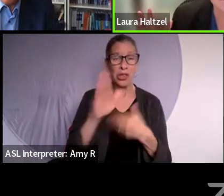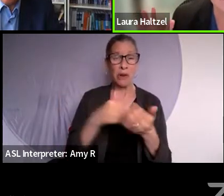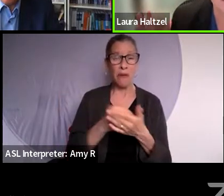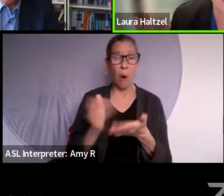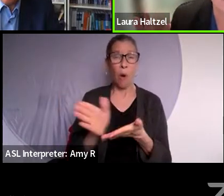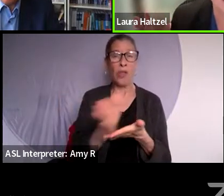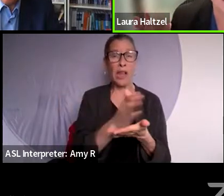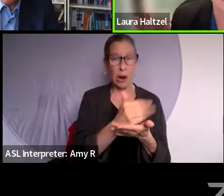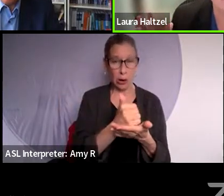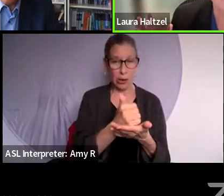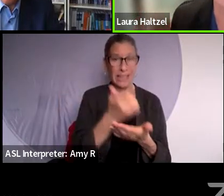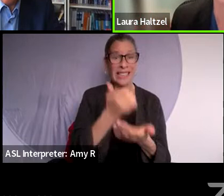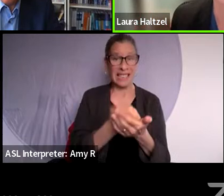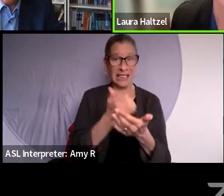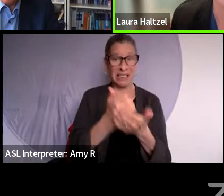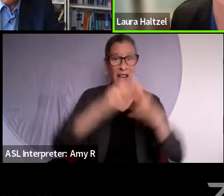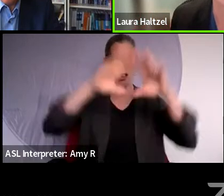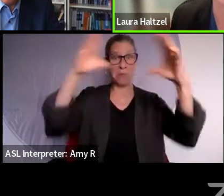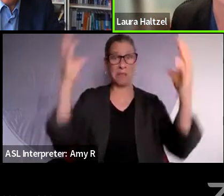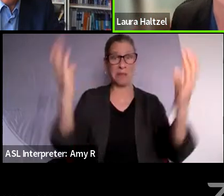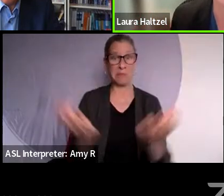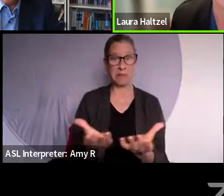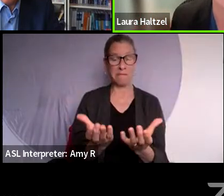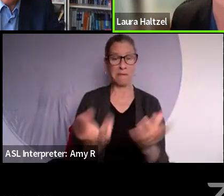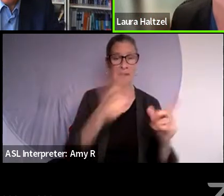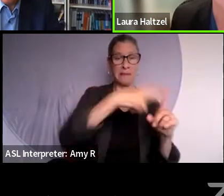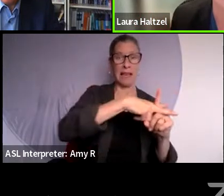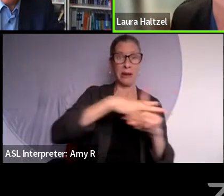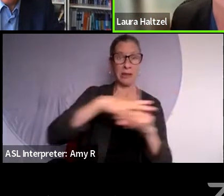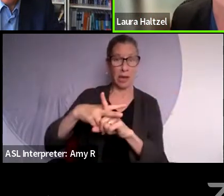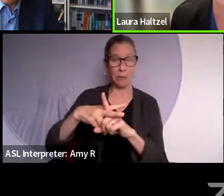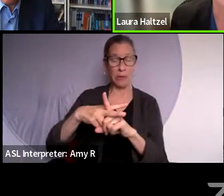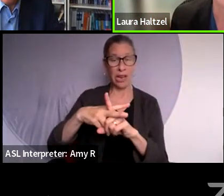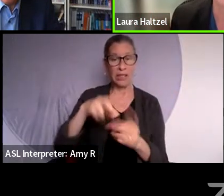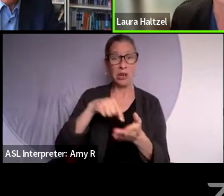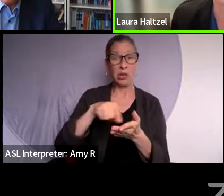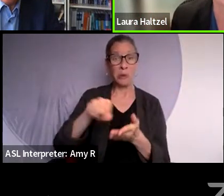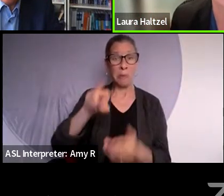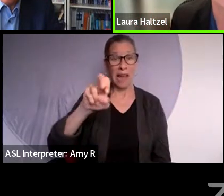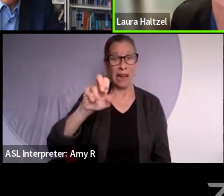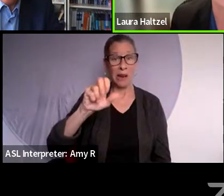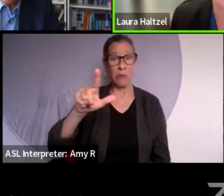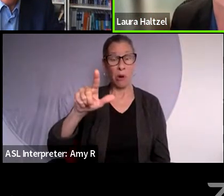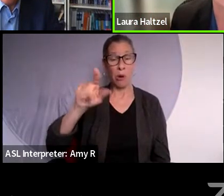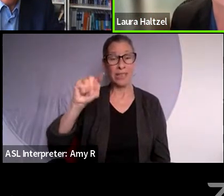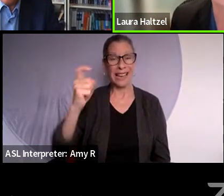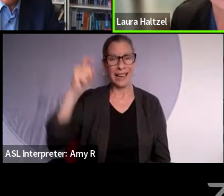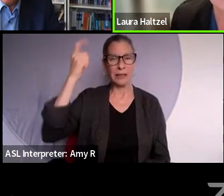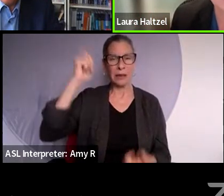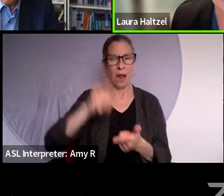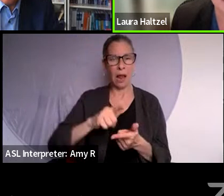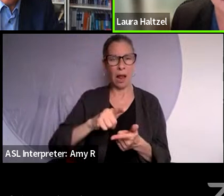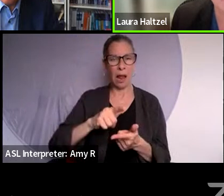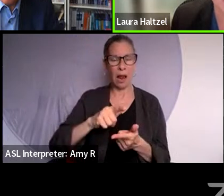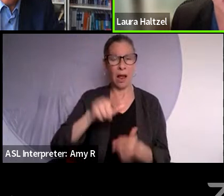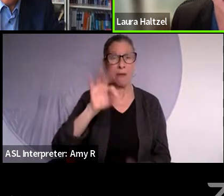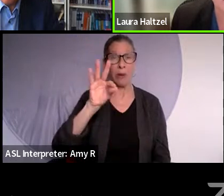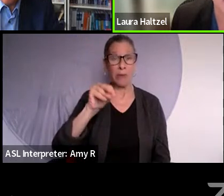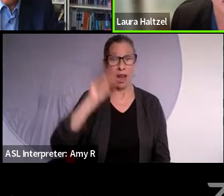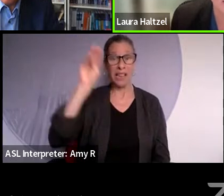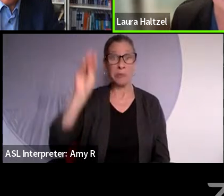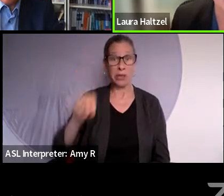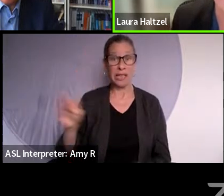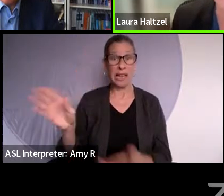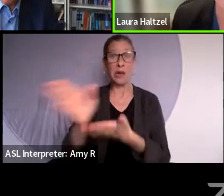earnings in the economy that are subject to payroll taxes have been declining from 90% of